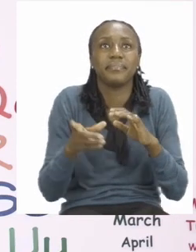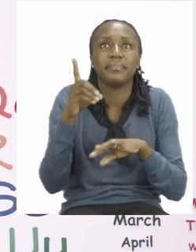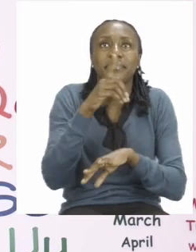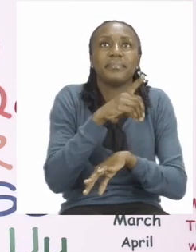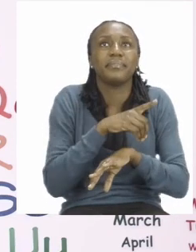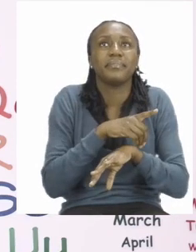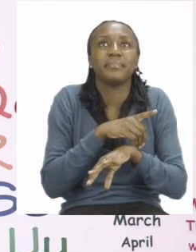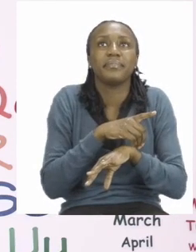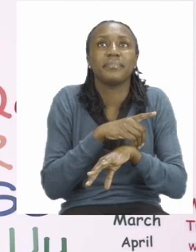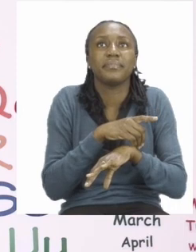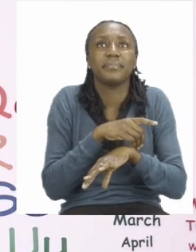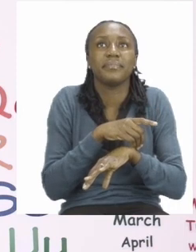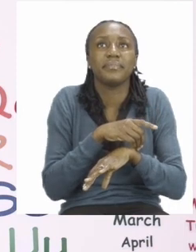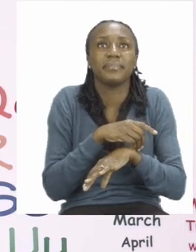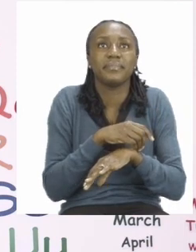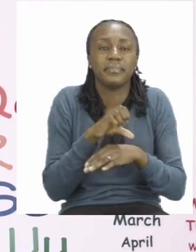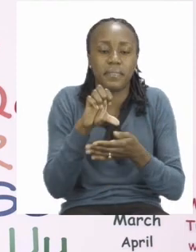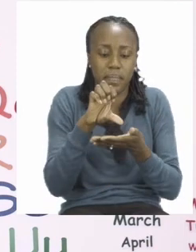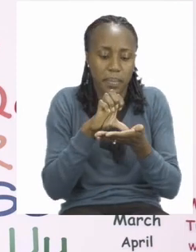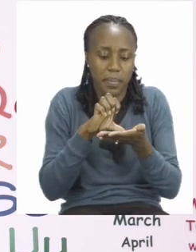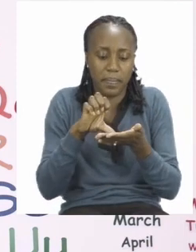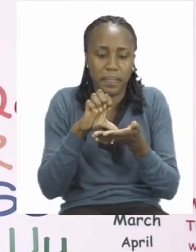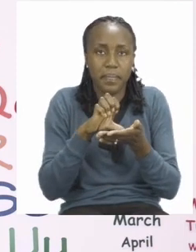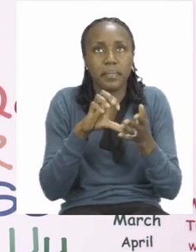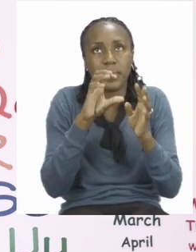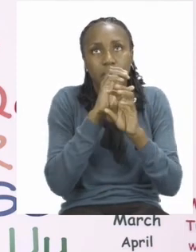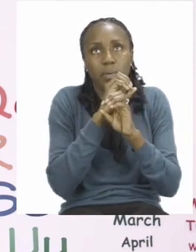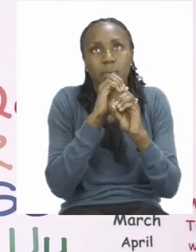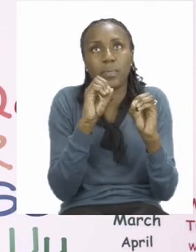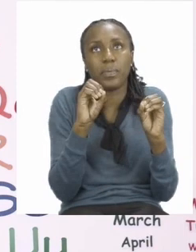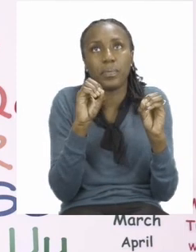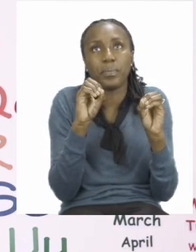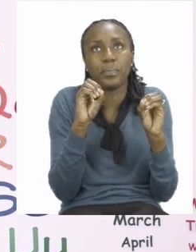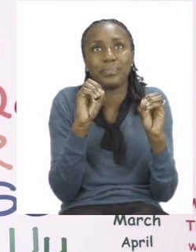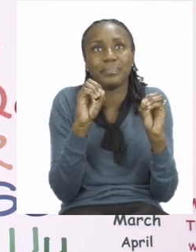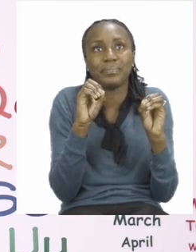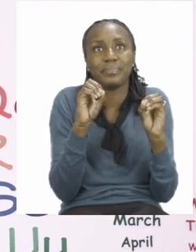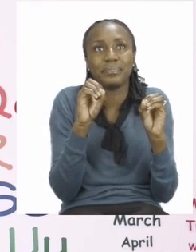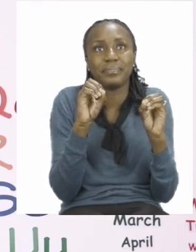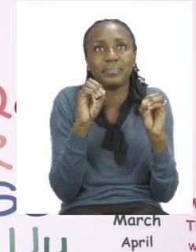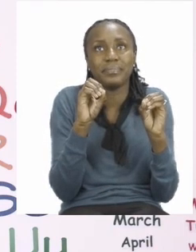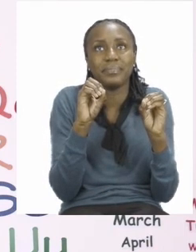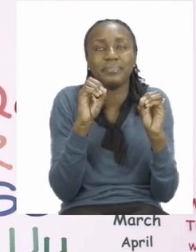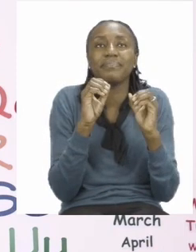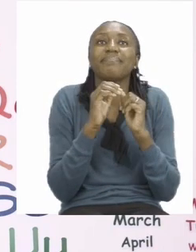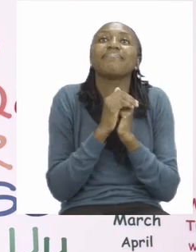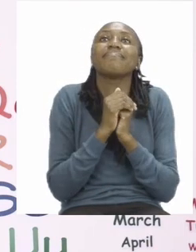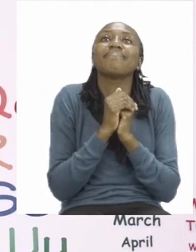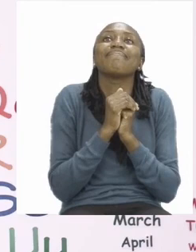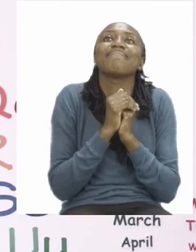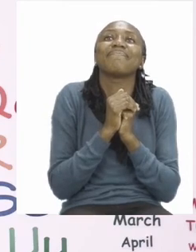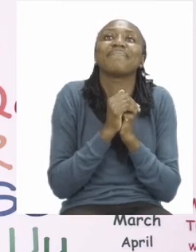Sanitize every day so the germs can stay